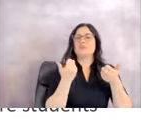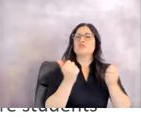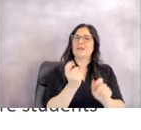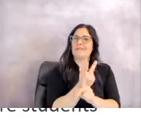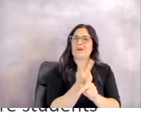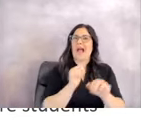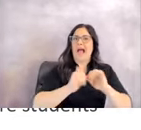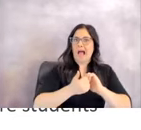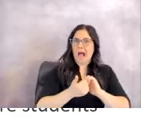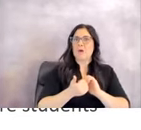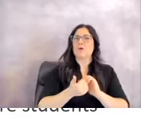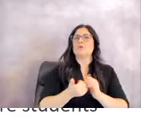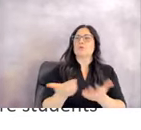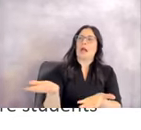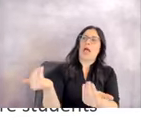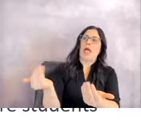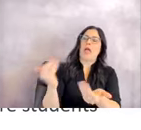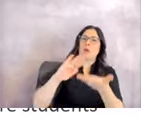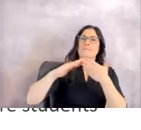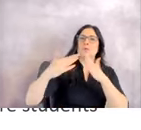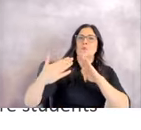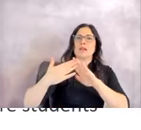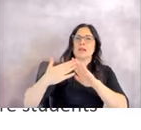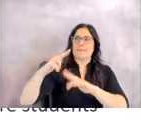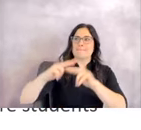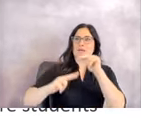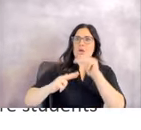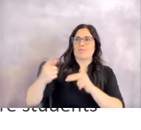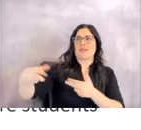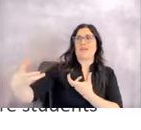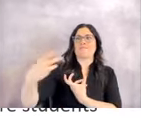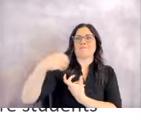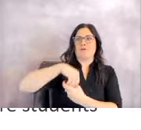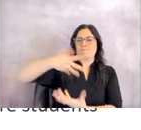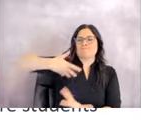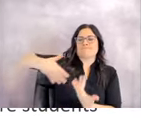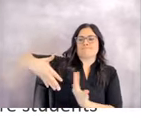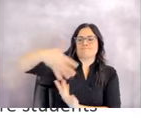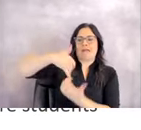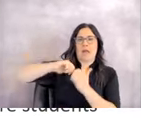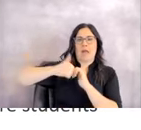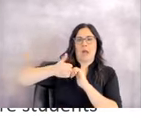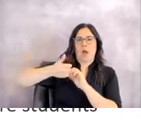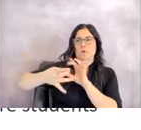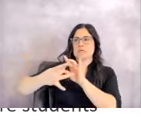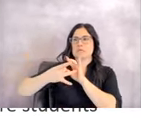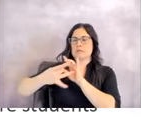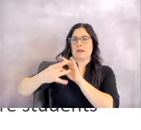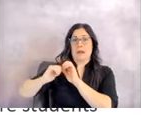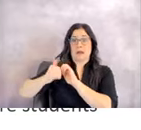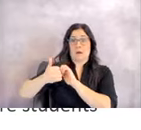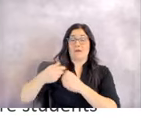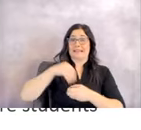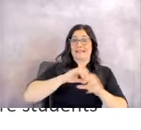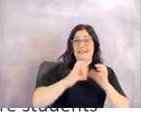can you create the sense of community and get your students engaged and provide them opportunities to connect with other students both in and out